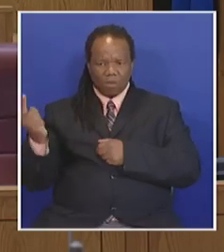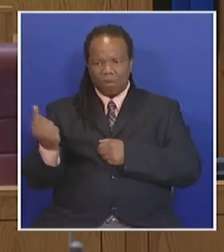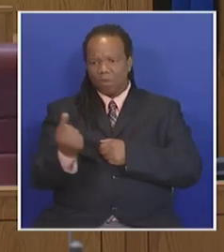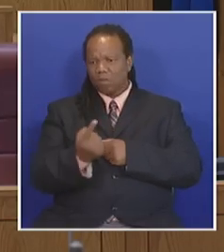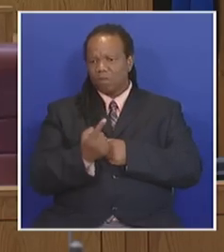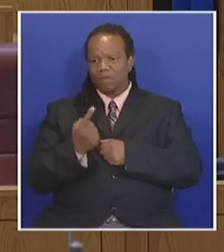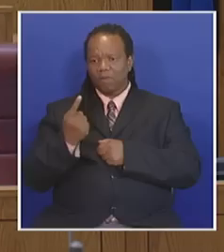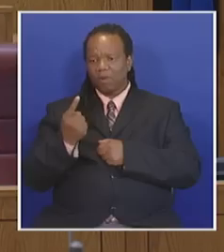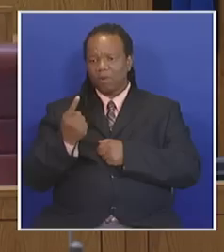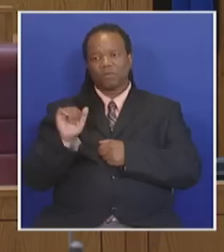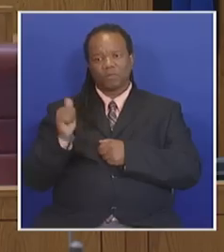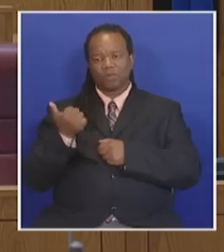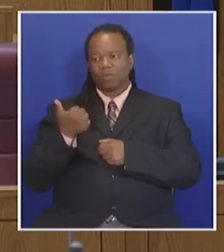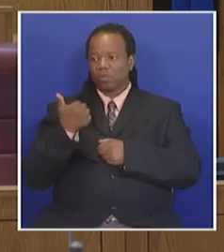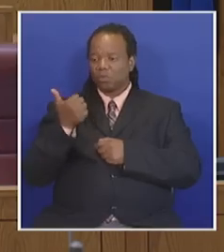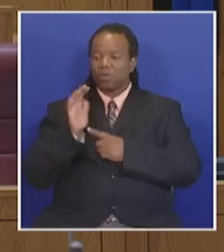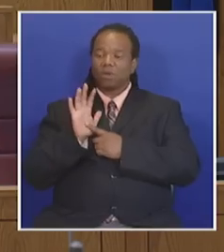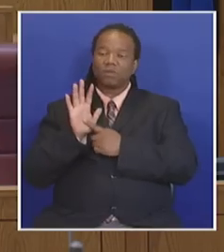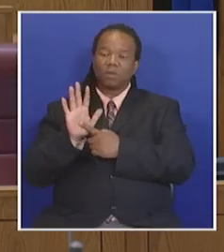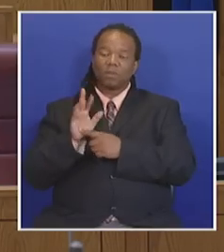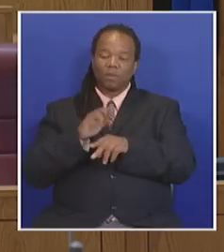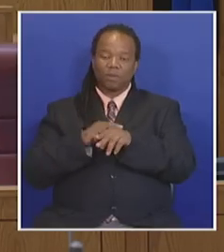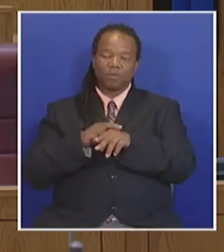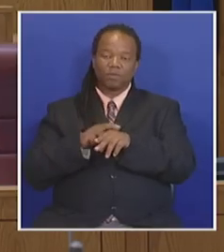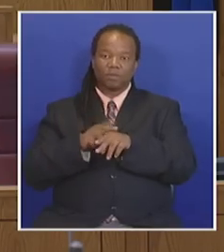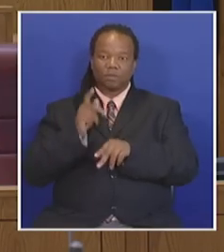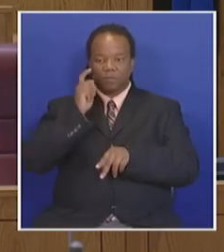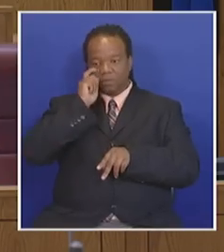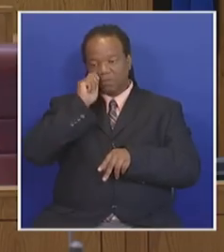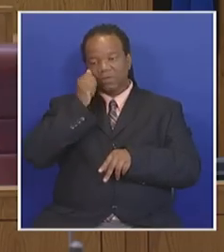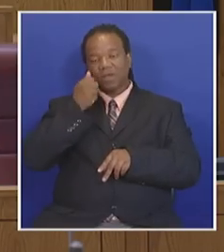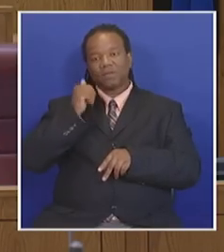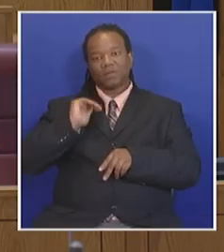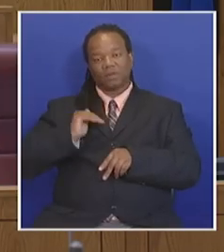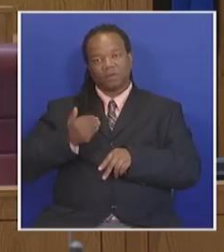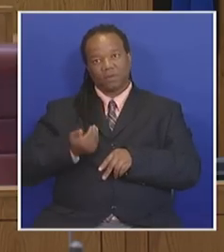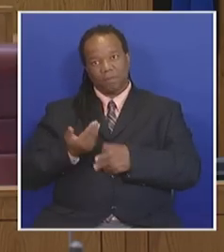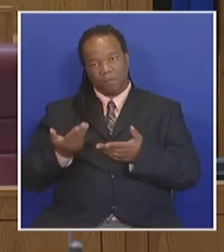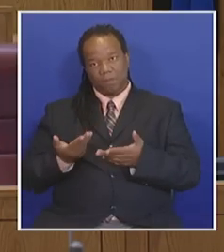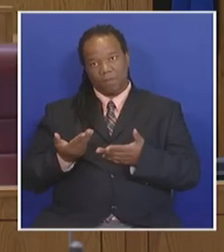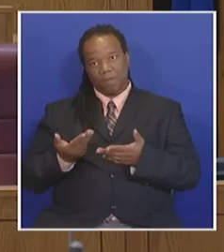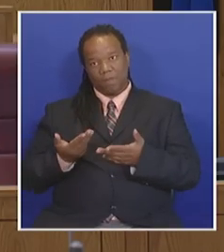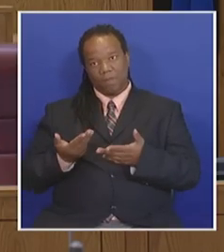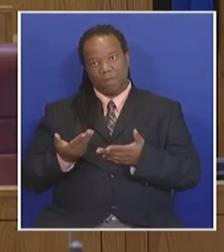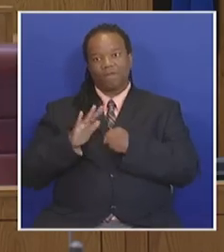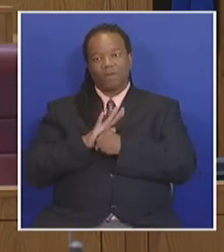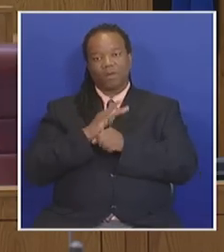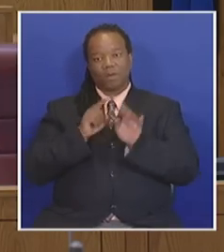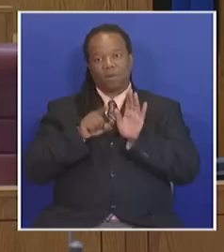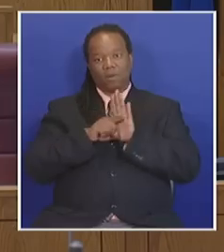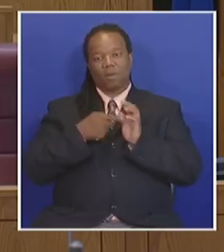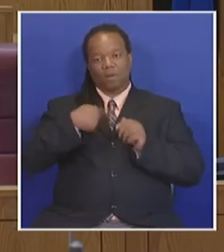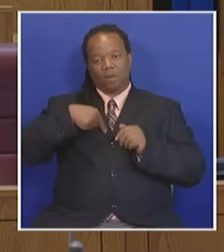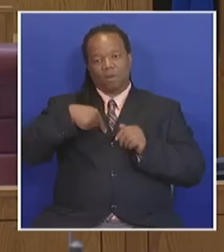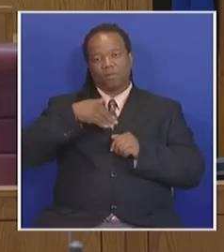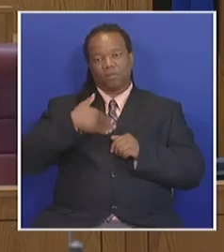of how racism, sexism has affected us. It is important that as